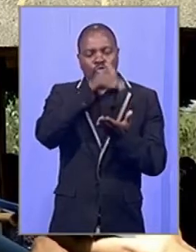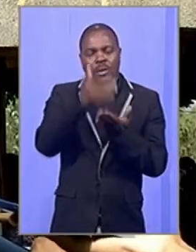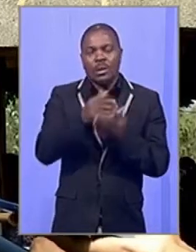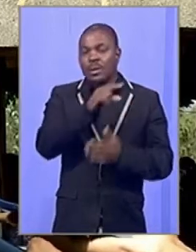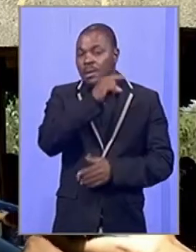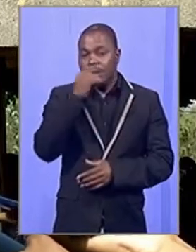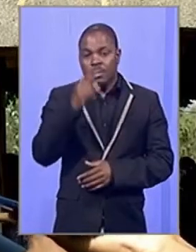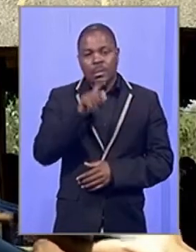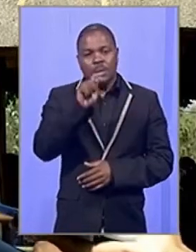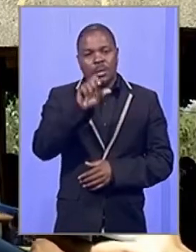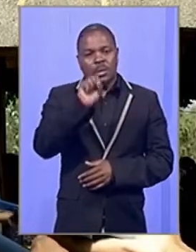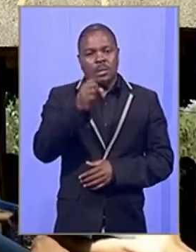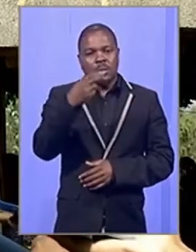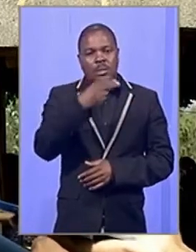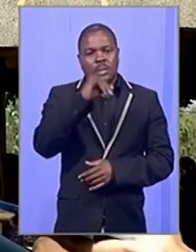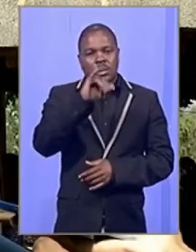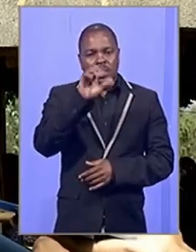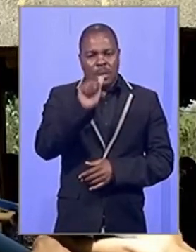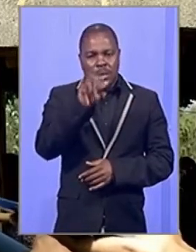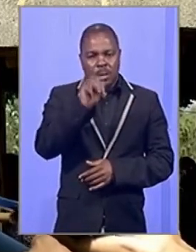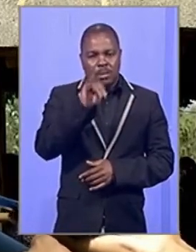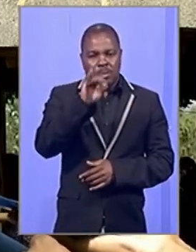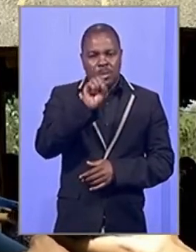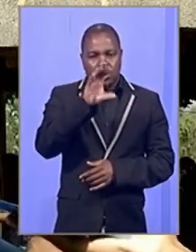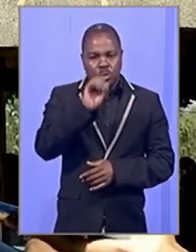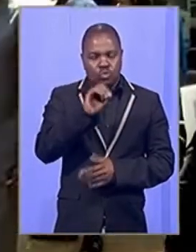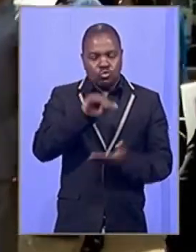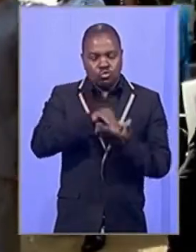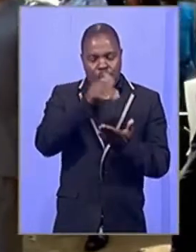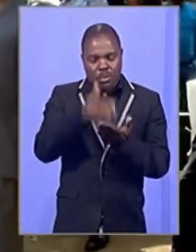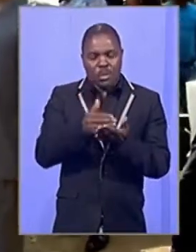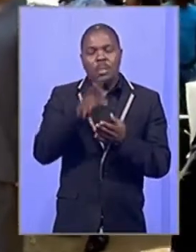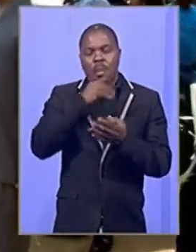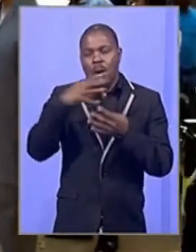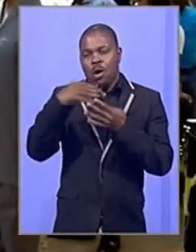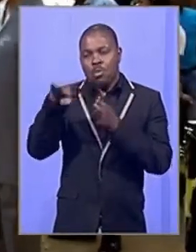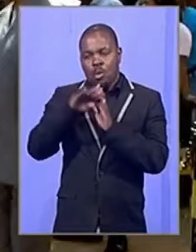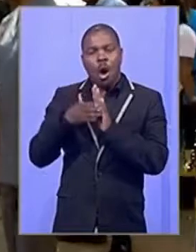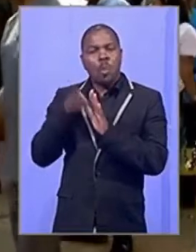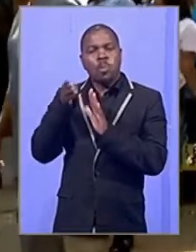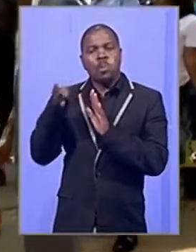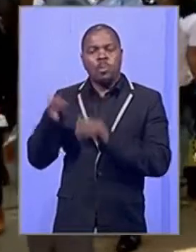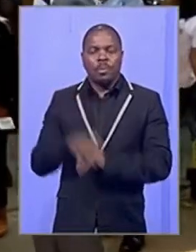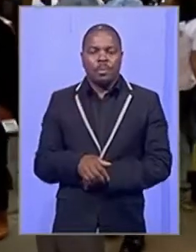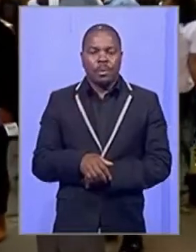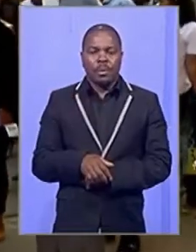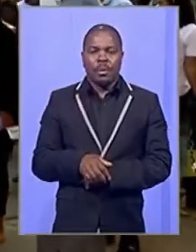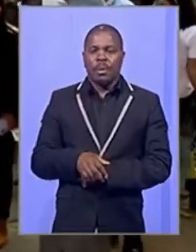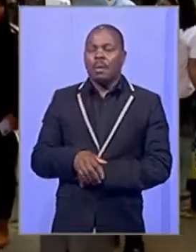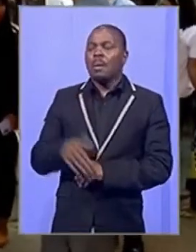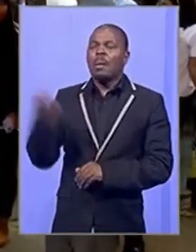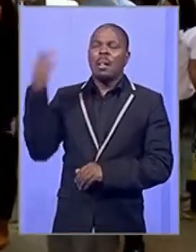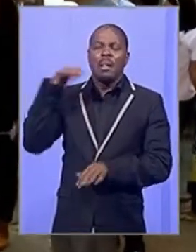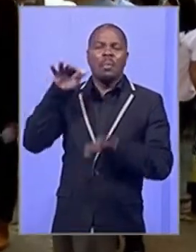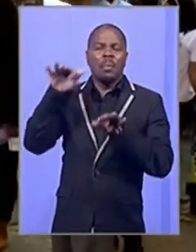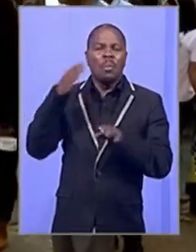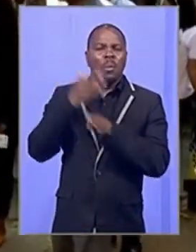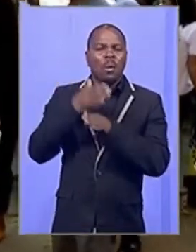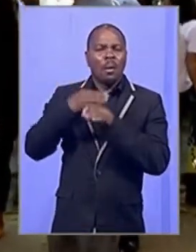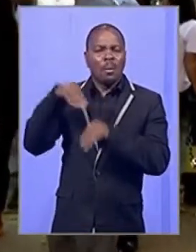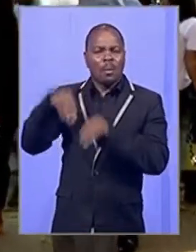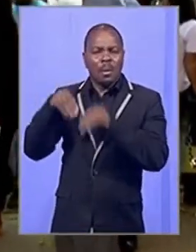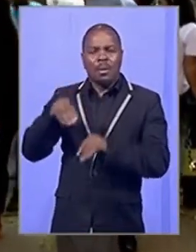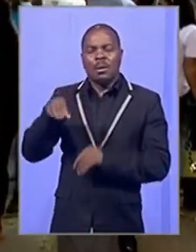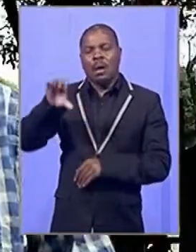Siamiso Trust, has got all these outreach programs. Ba batla le go fitlhelela badira moepong ba pele ba ba mo kgaolong ya borwa